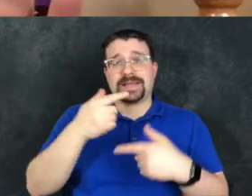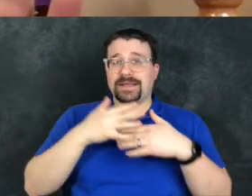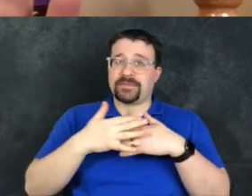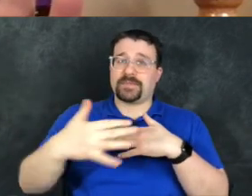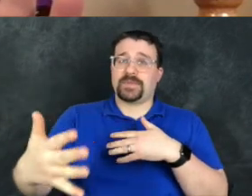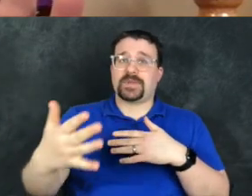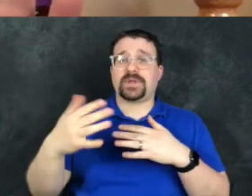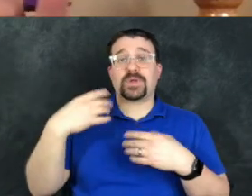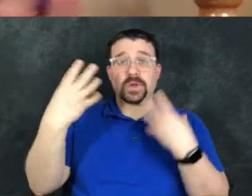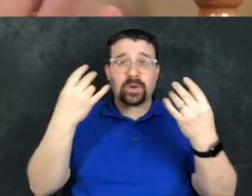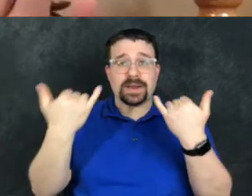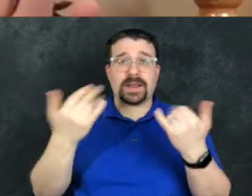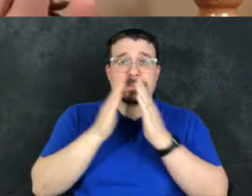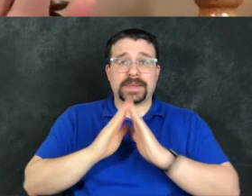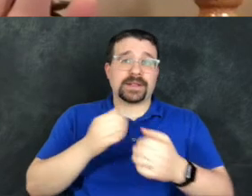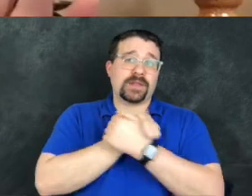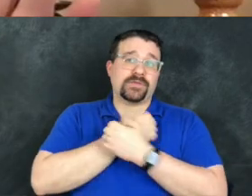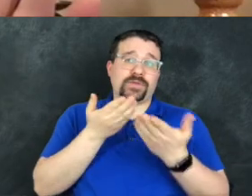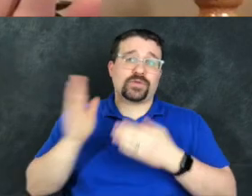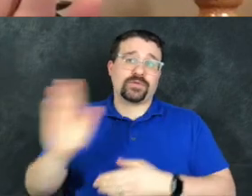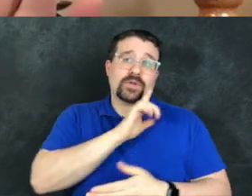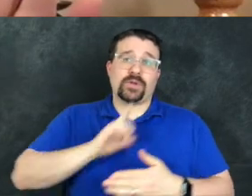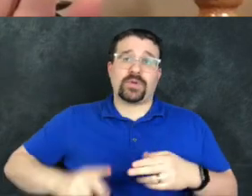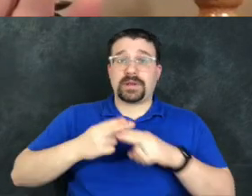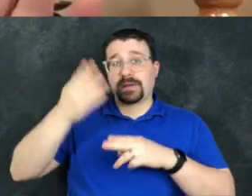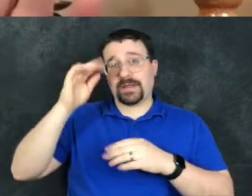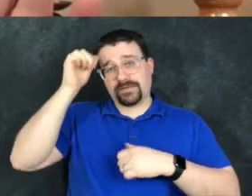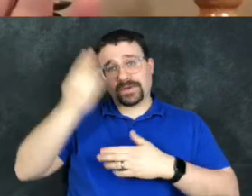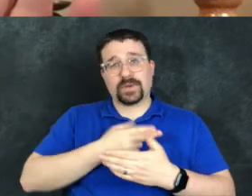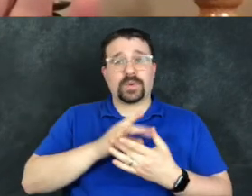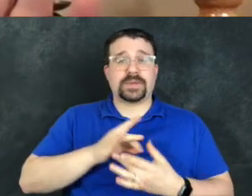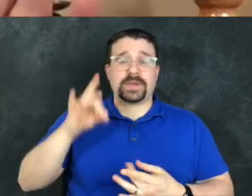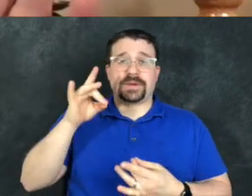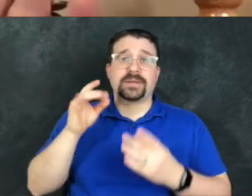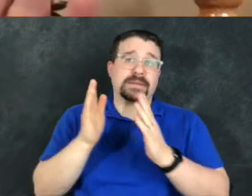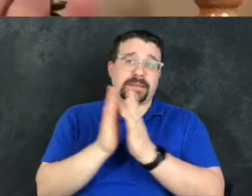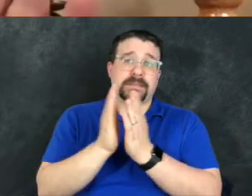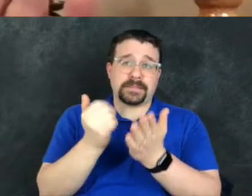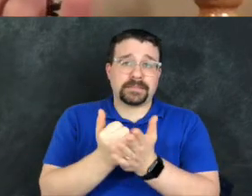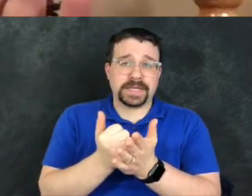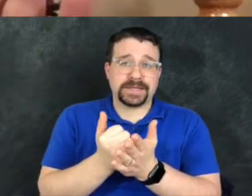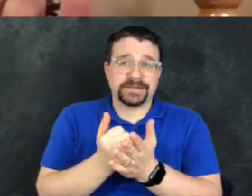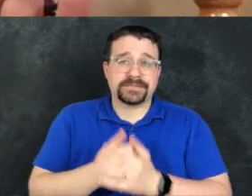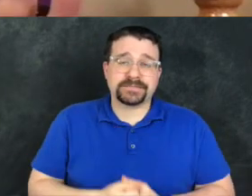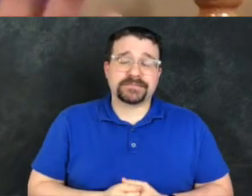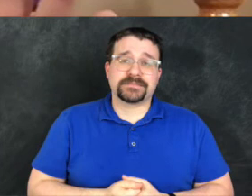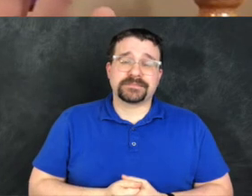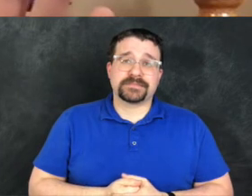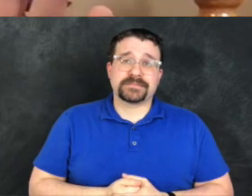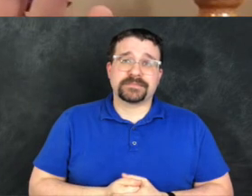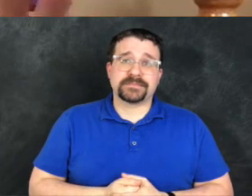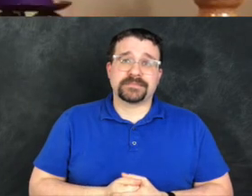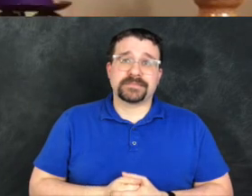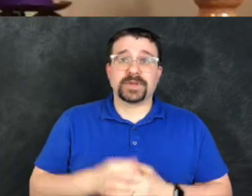this day and forevermore. Go now in peace to love and serve your Lord. In the name of God, the Father, Son, and Holy Spirit.